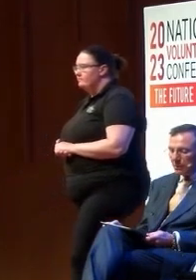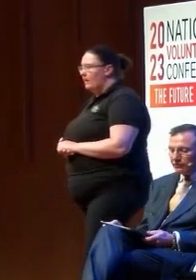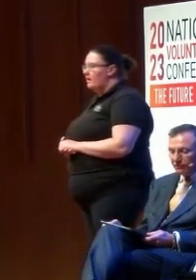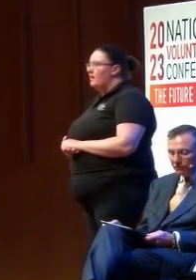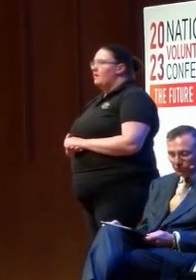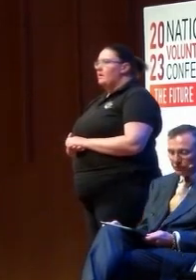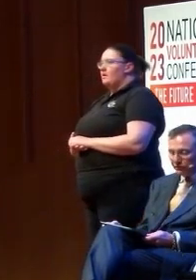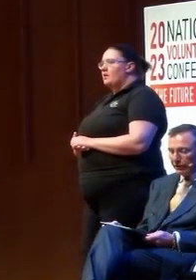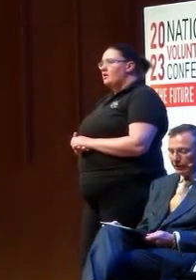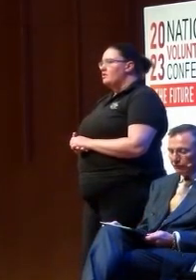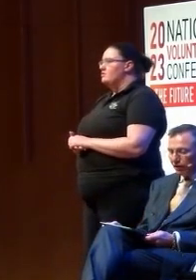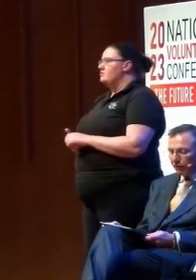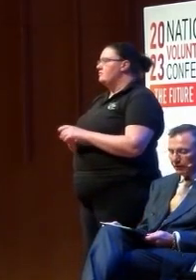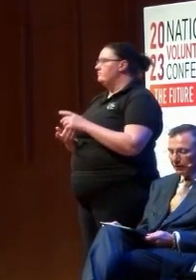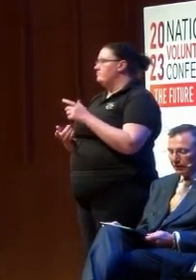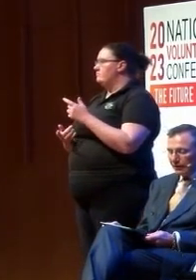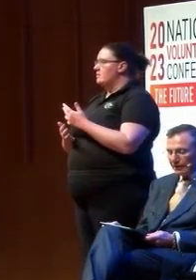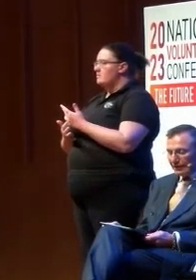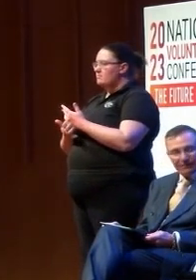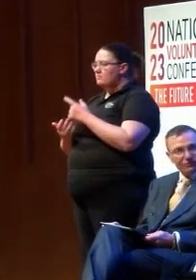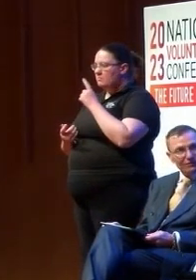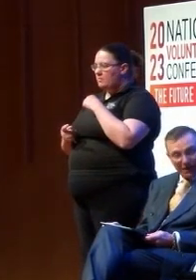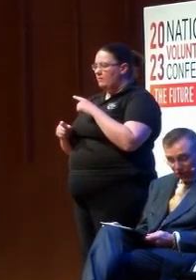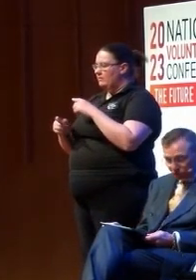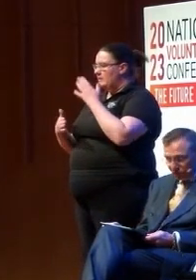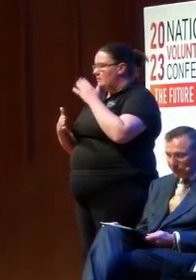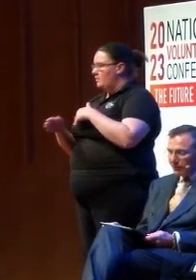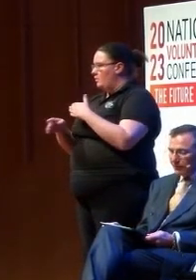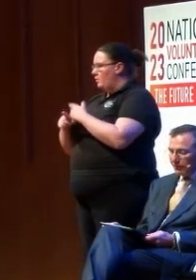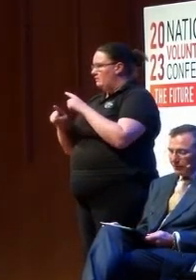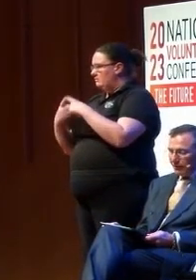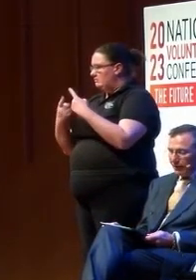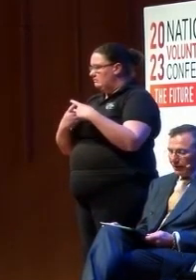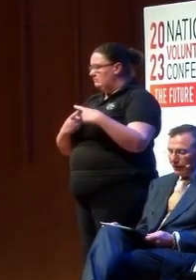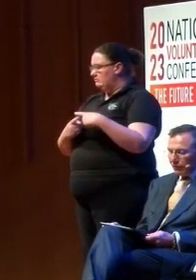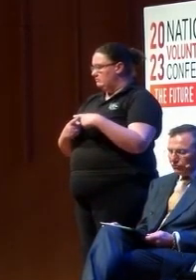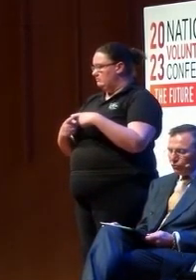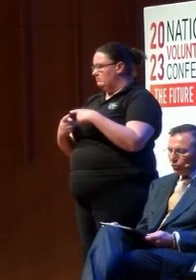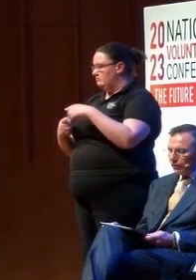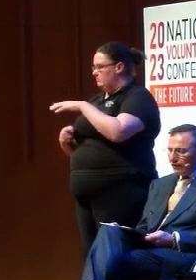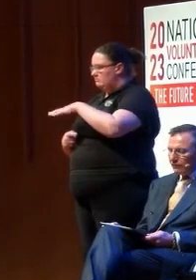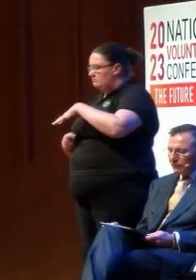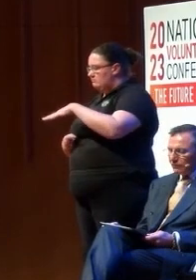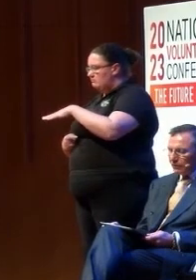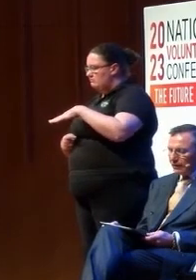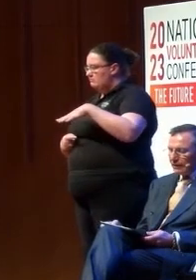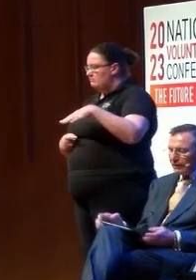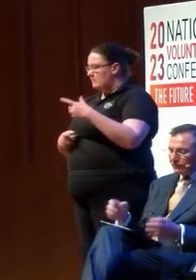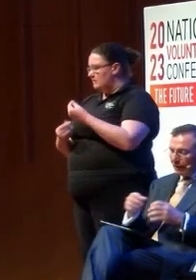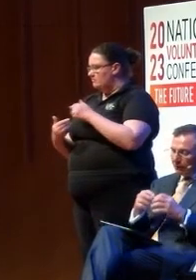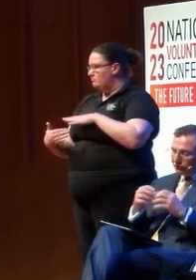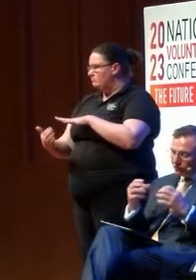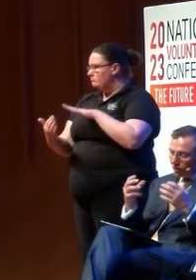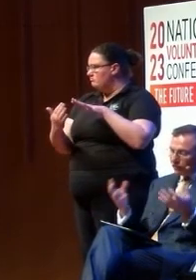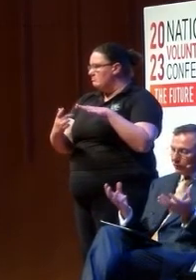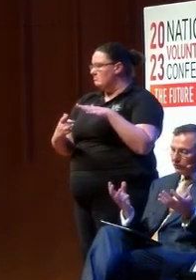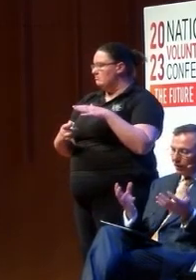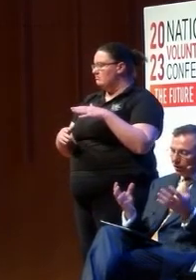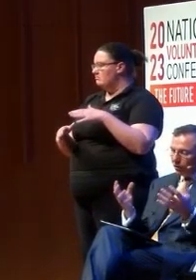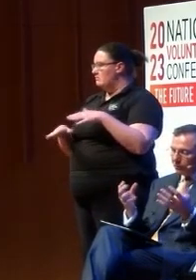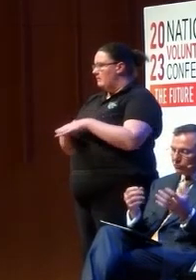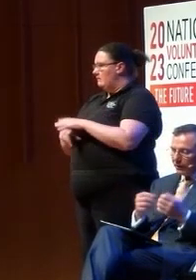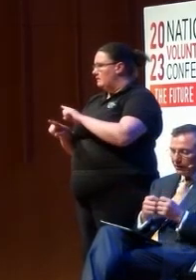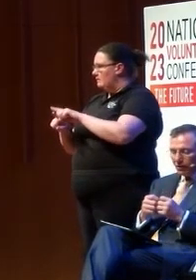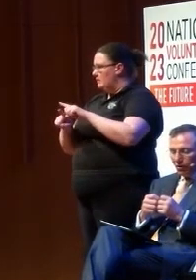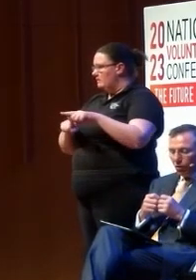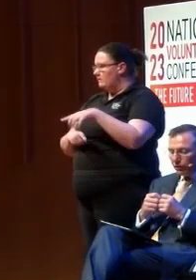challenging multidisciplinary environment that is health, how do we ensure that we establish an ongoing